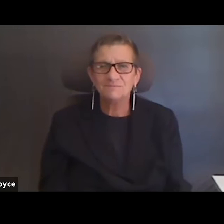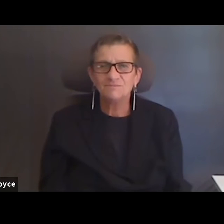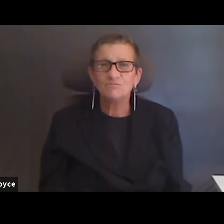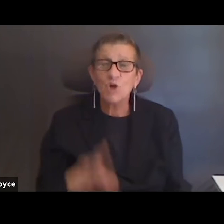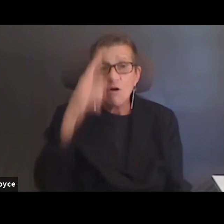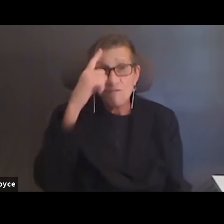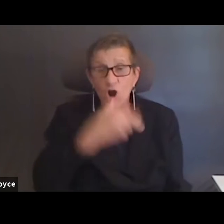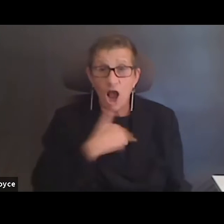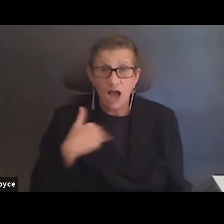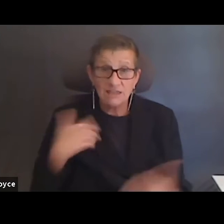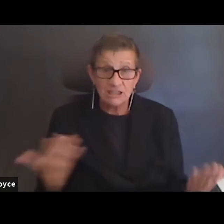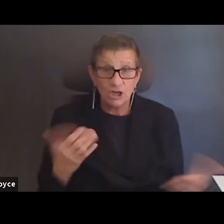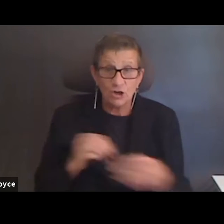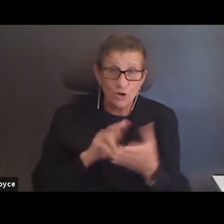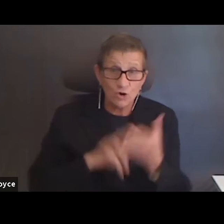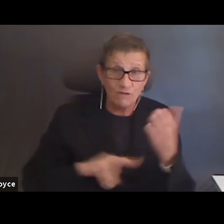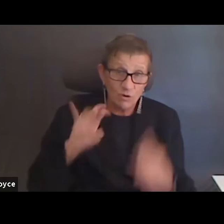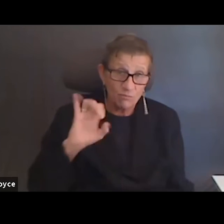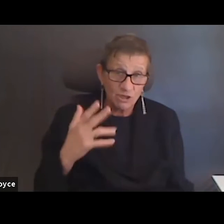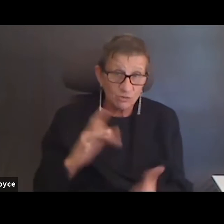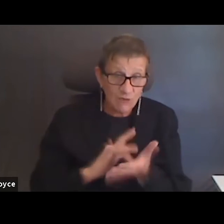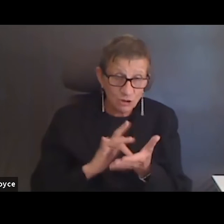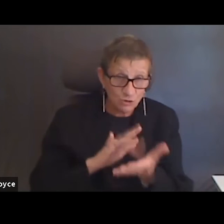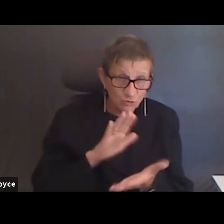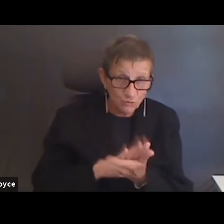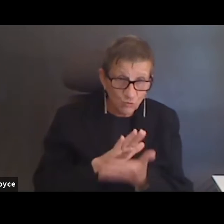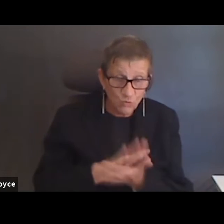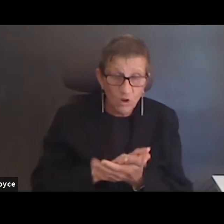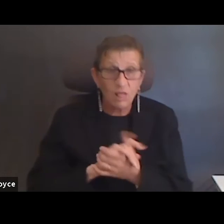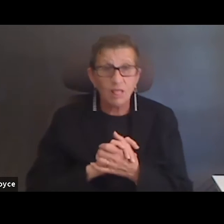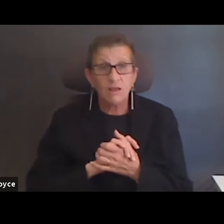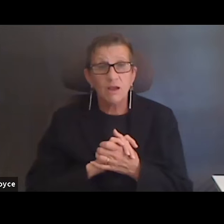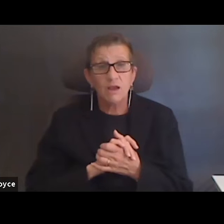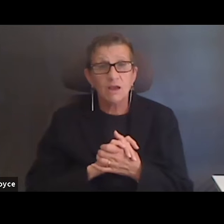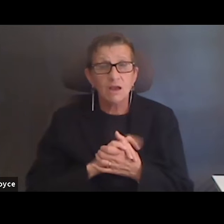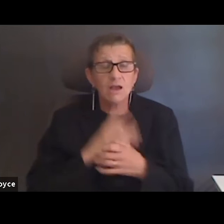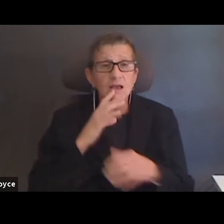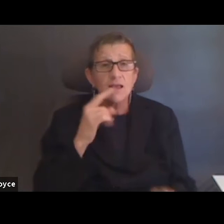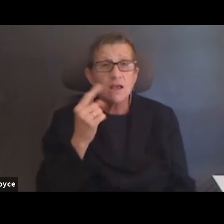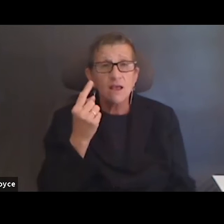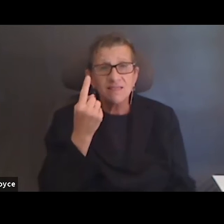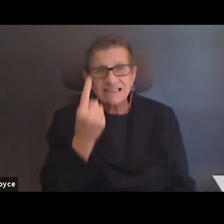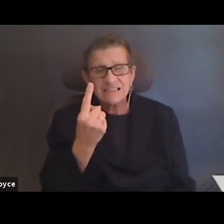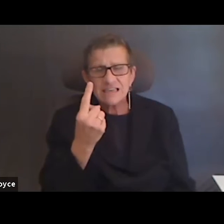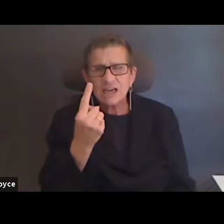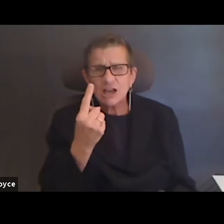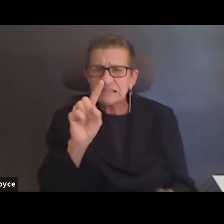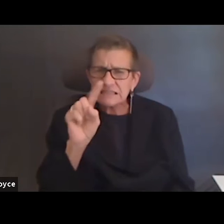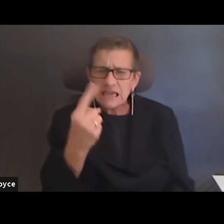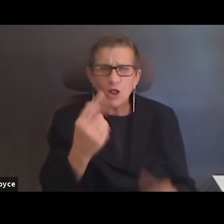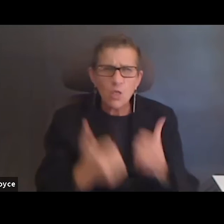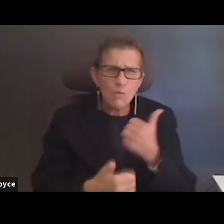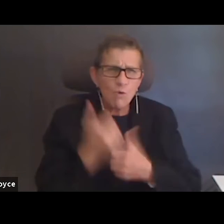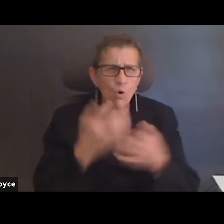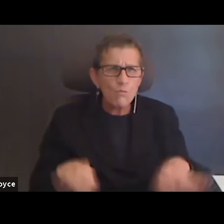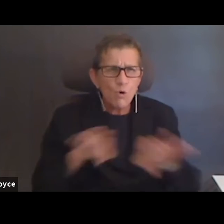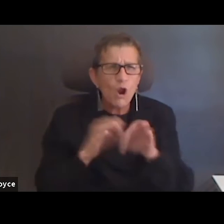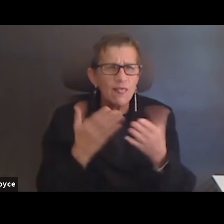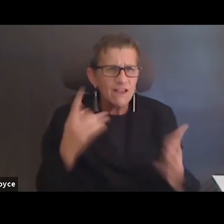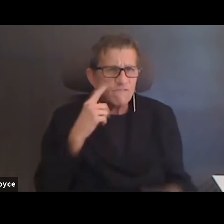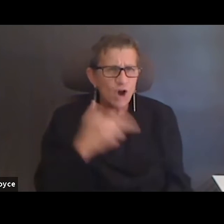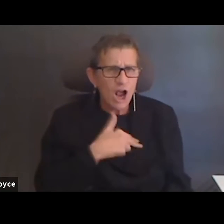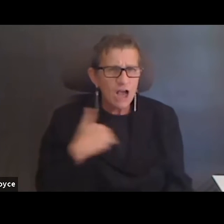For us here at the University of Michigan Medical School, the single and most important things for us